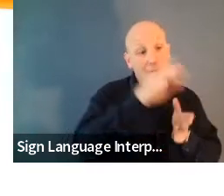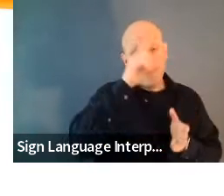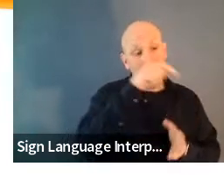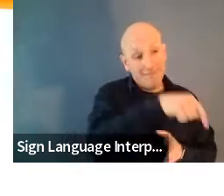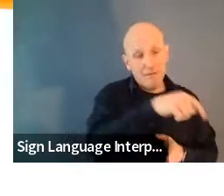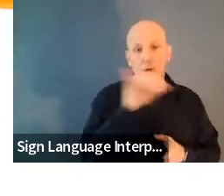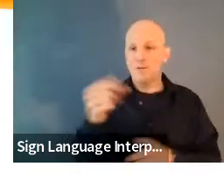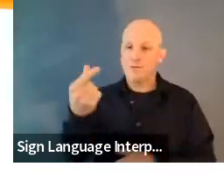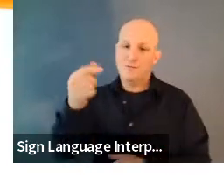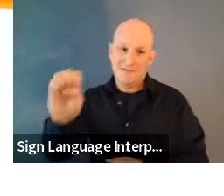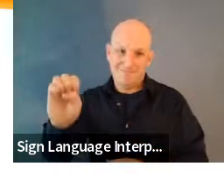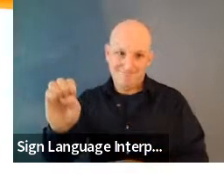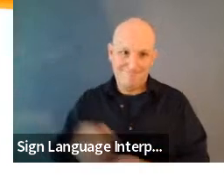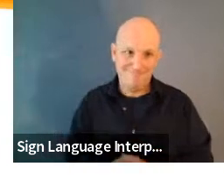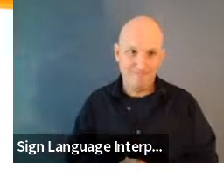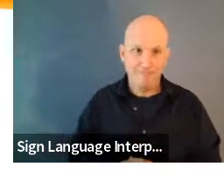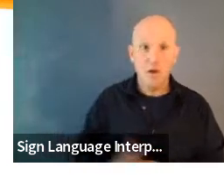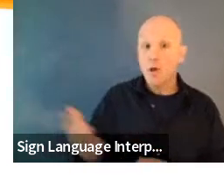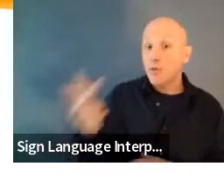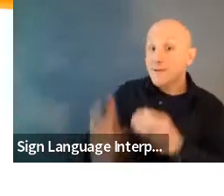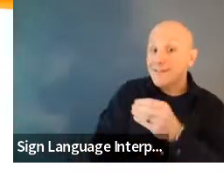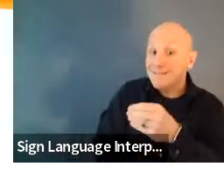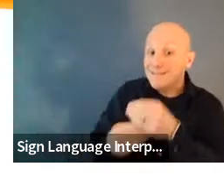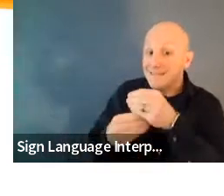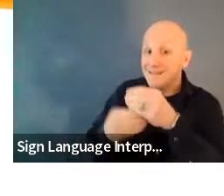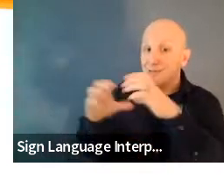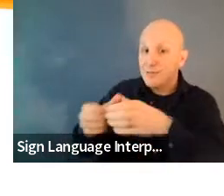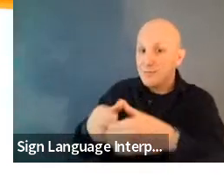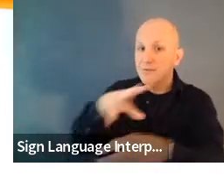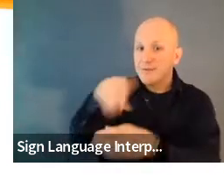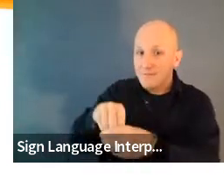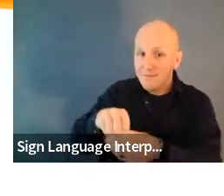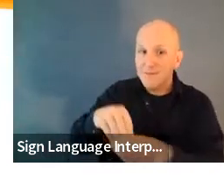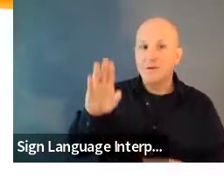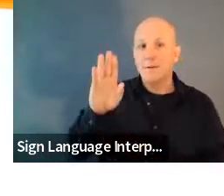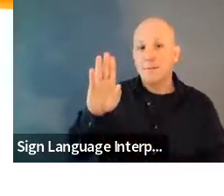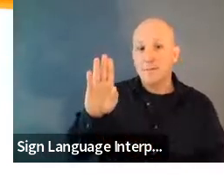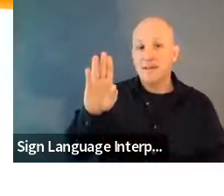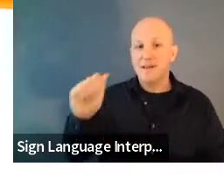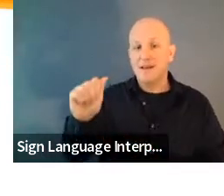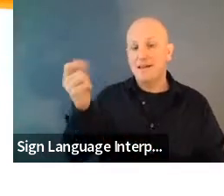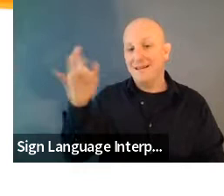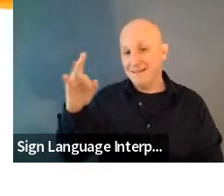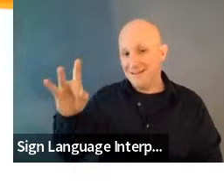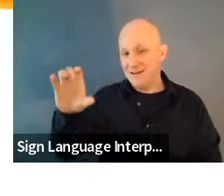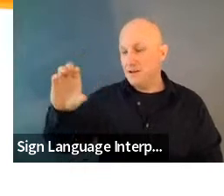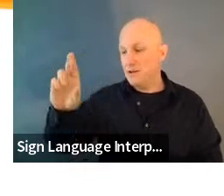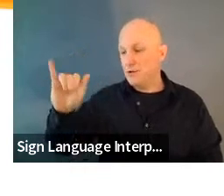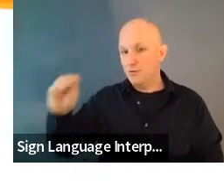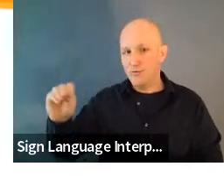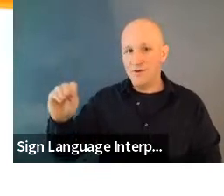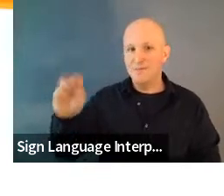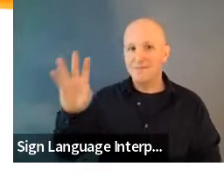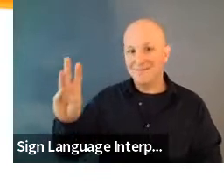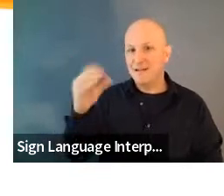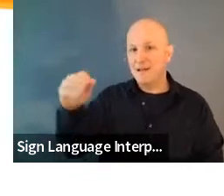courses required for the associate's degree for transfer are BA 18, Crim 6, and Philosophy 1C, and Philosophy 1C can also